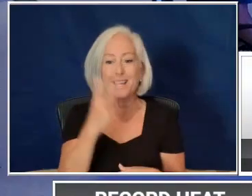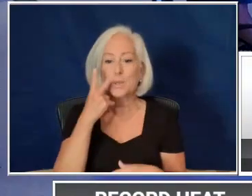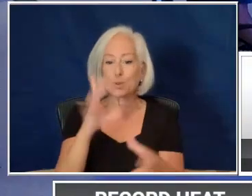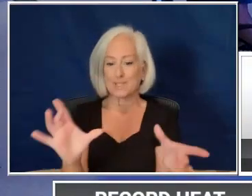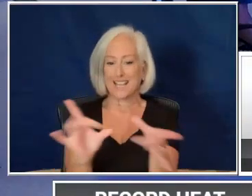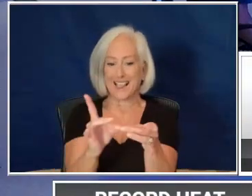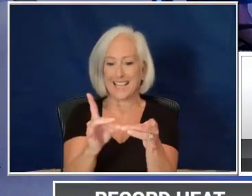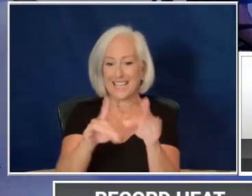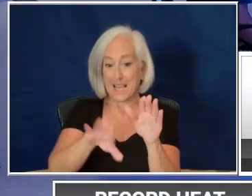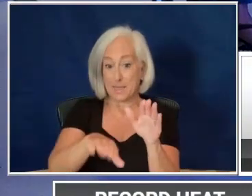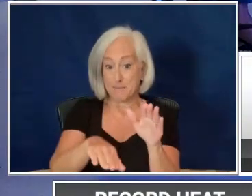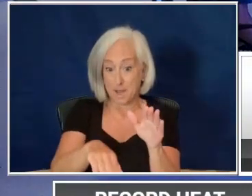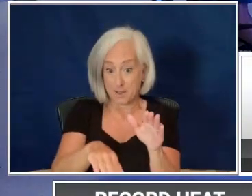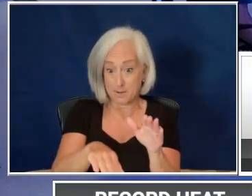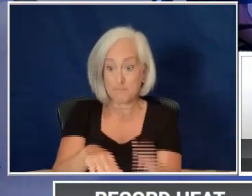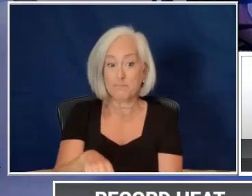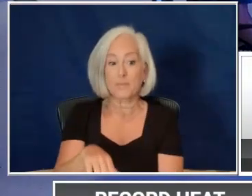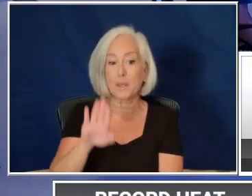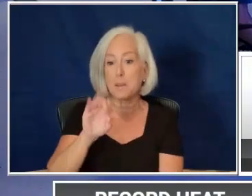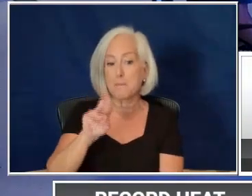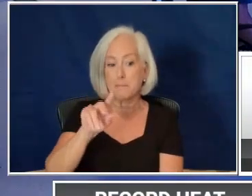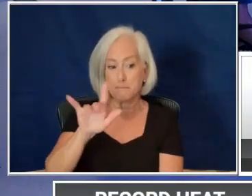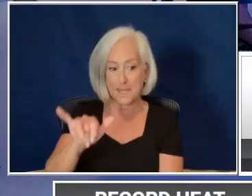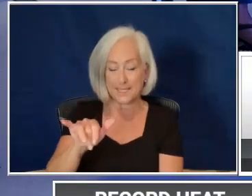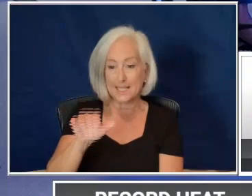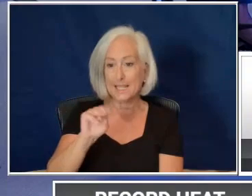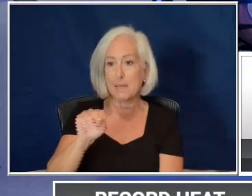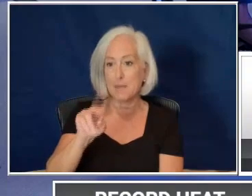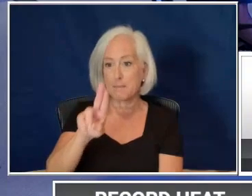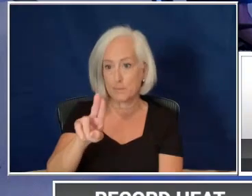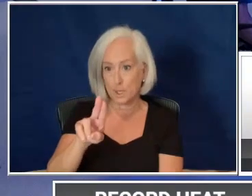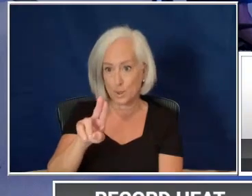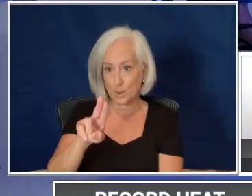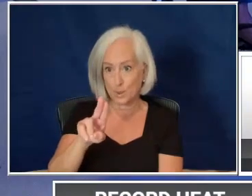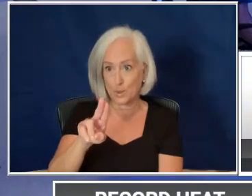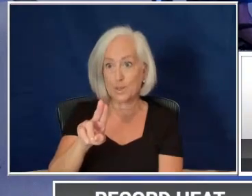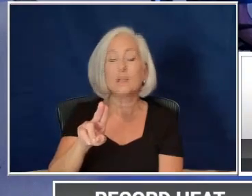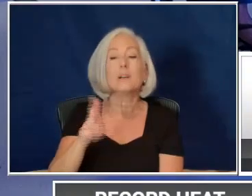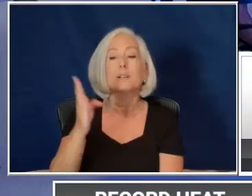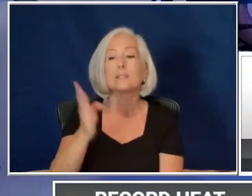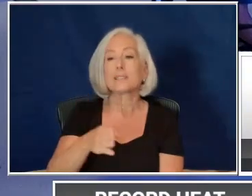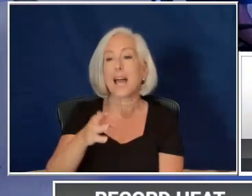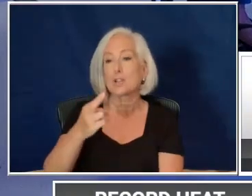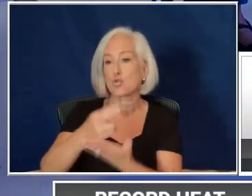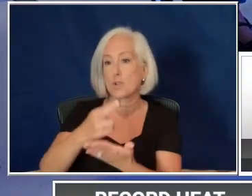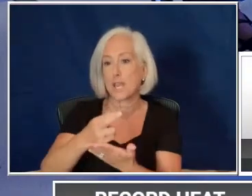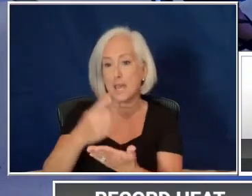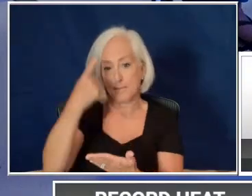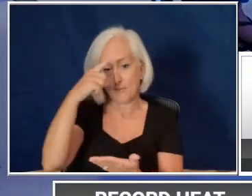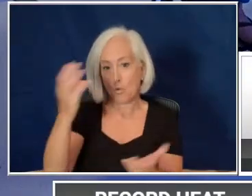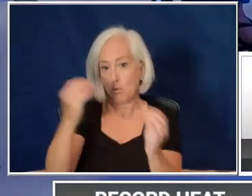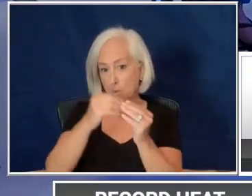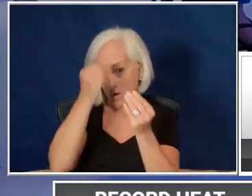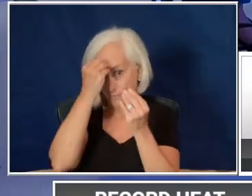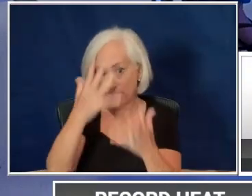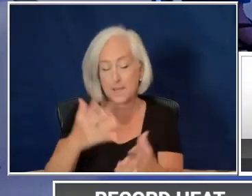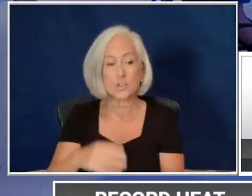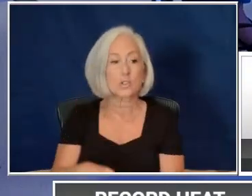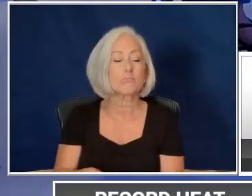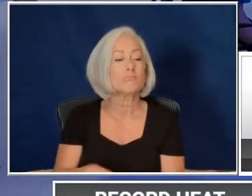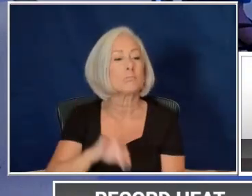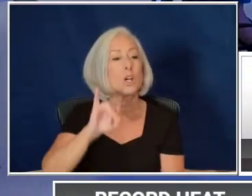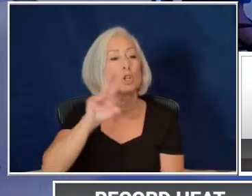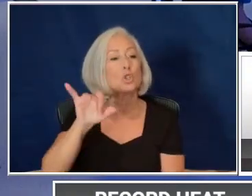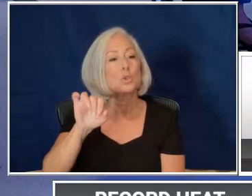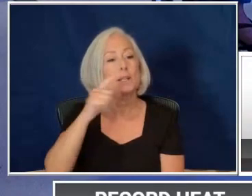that out, bit.ly/MMU Rehab for more information on this topic. Julie, can you describe for us some of the equipment that you use in